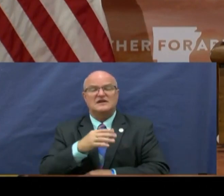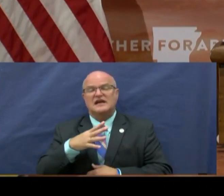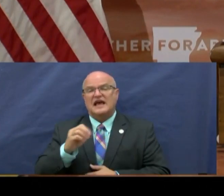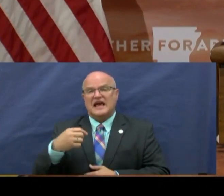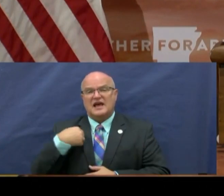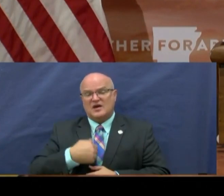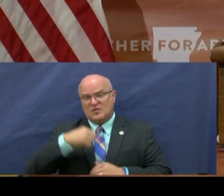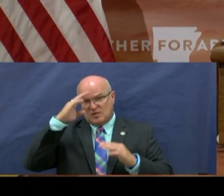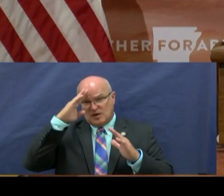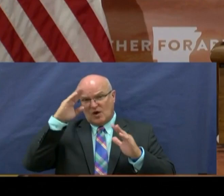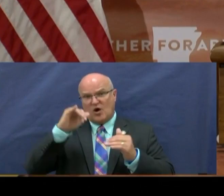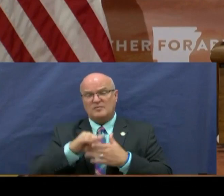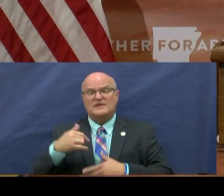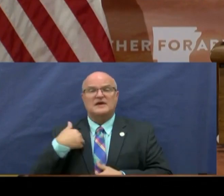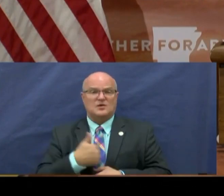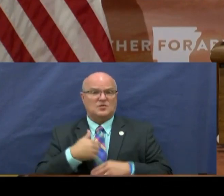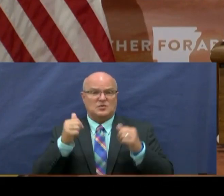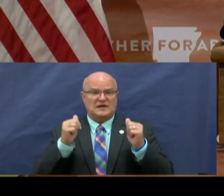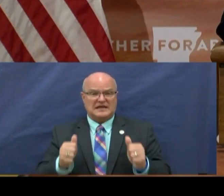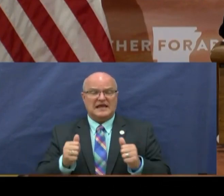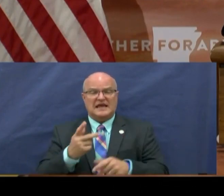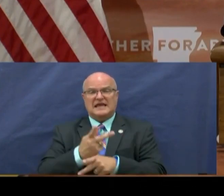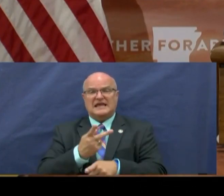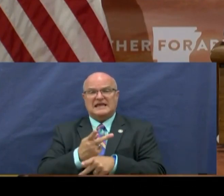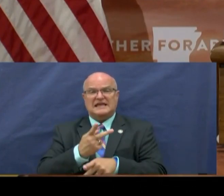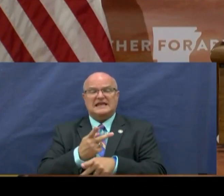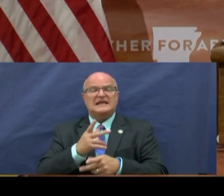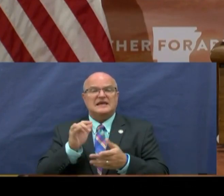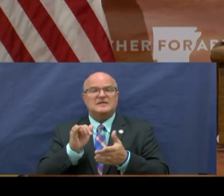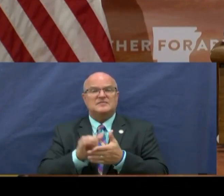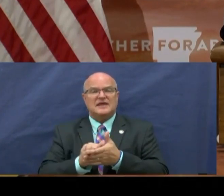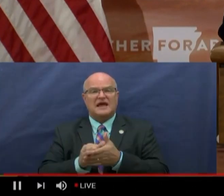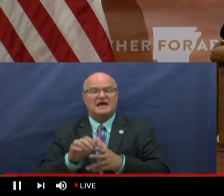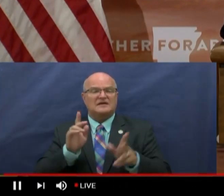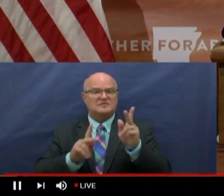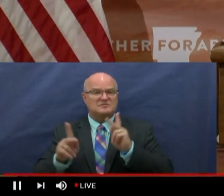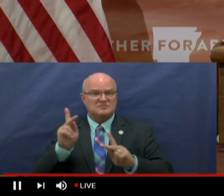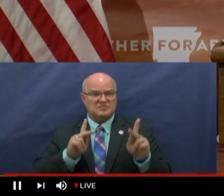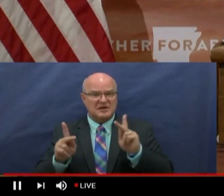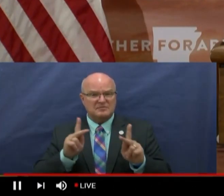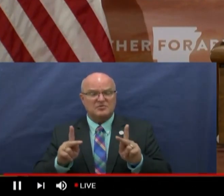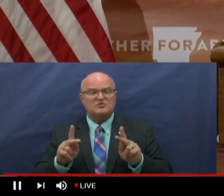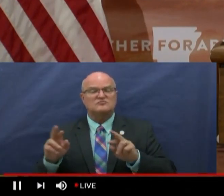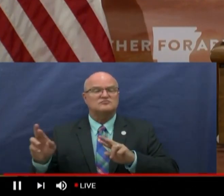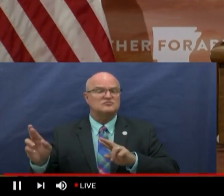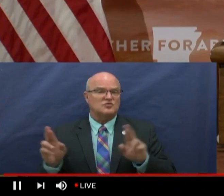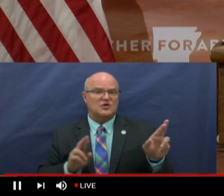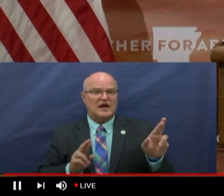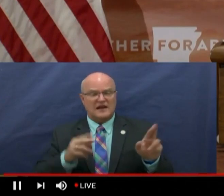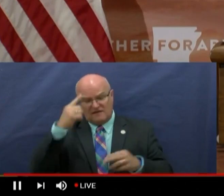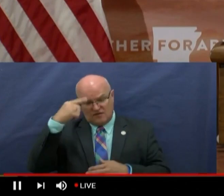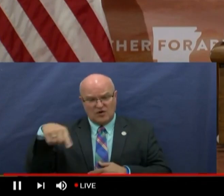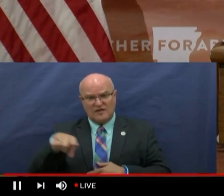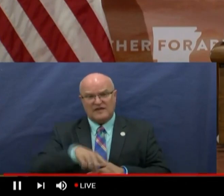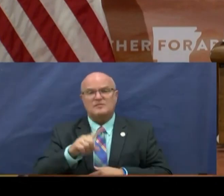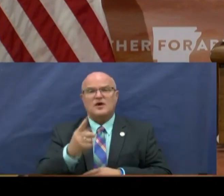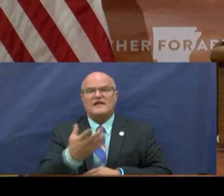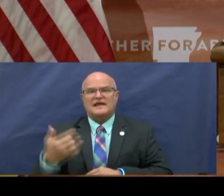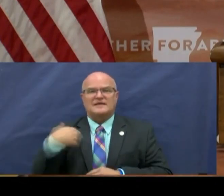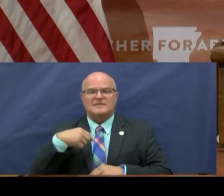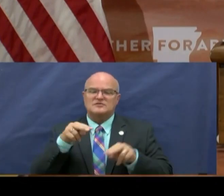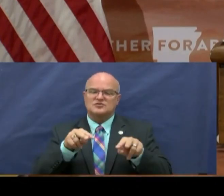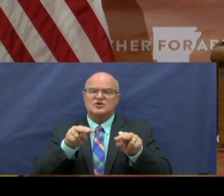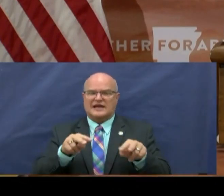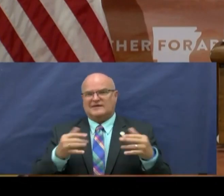we hope that we can keep that flow of personnel available to them, and that's one of the things that we have to look